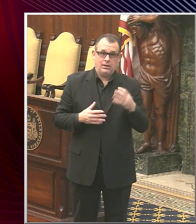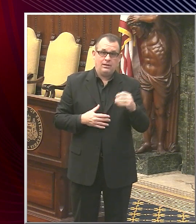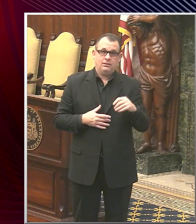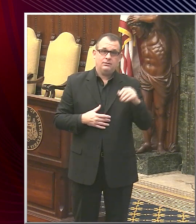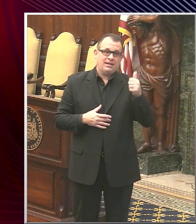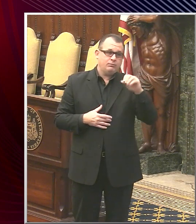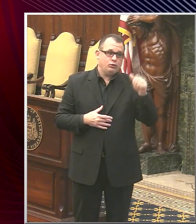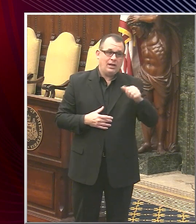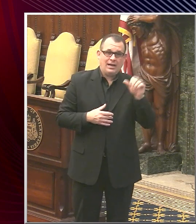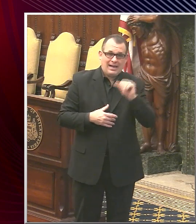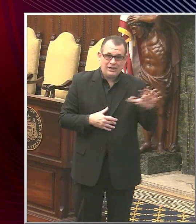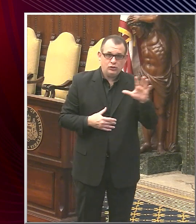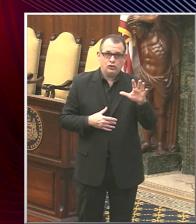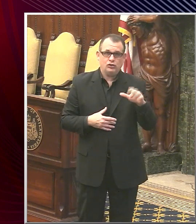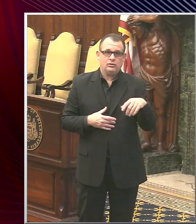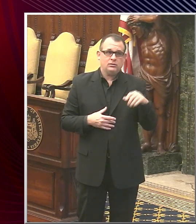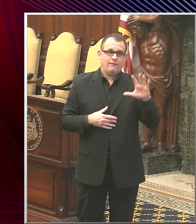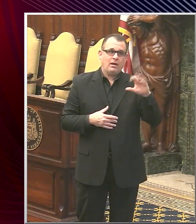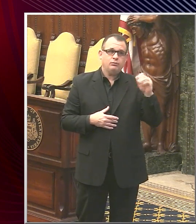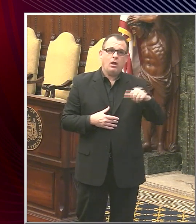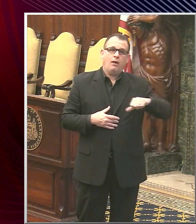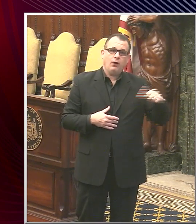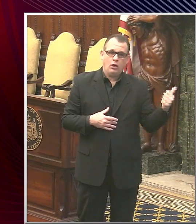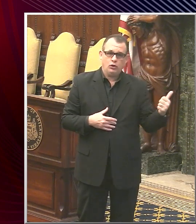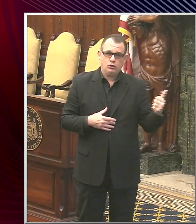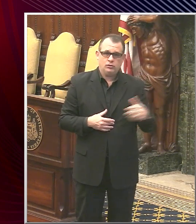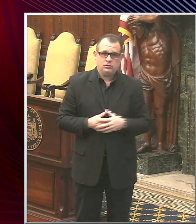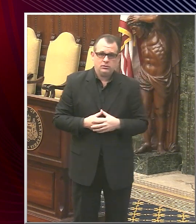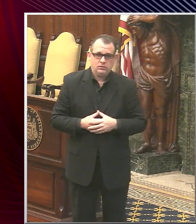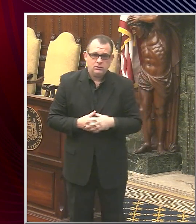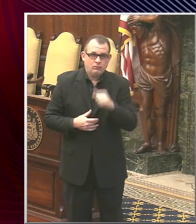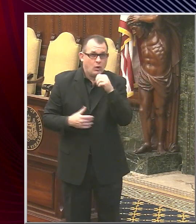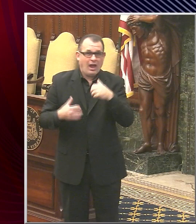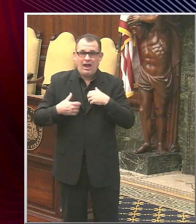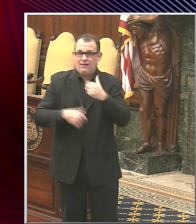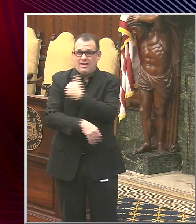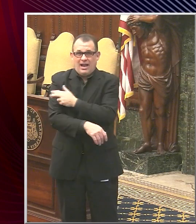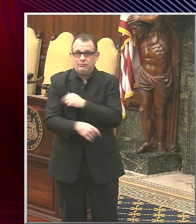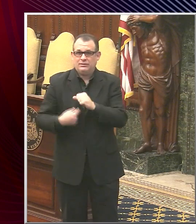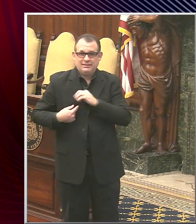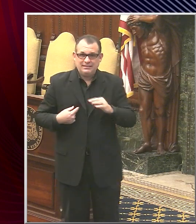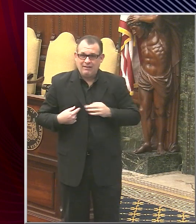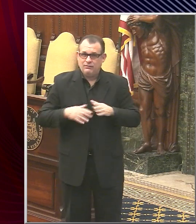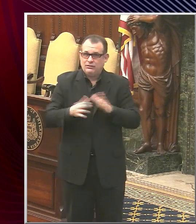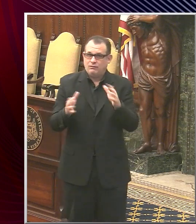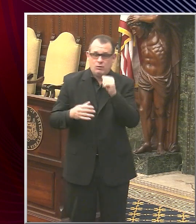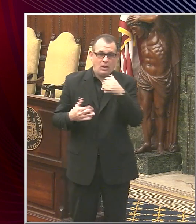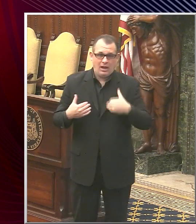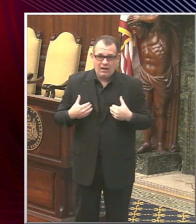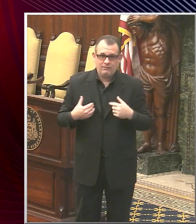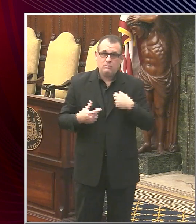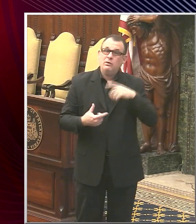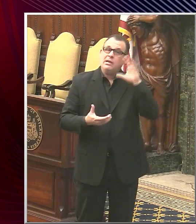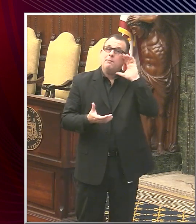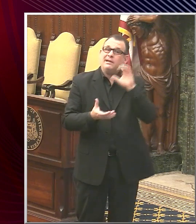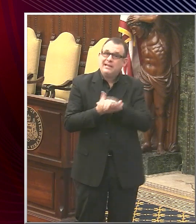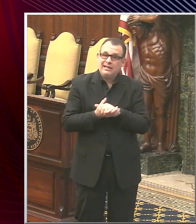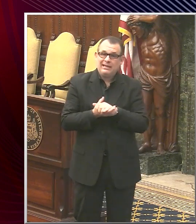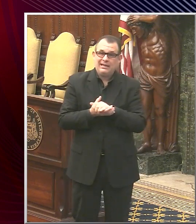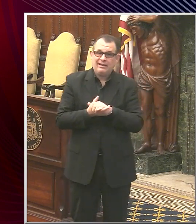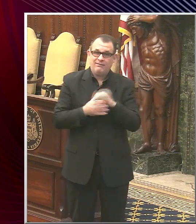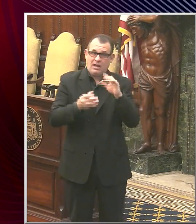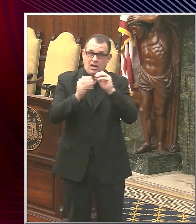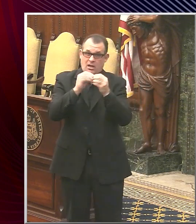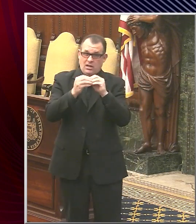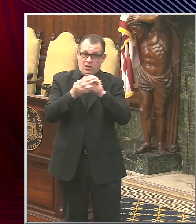10% other. Now, we don't have data on the racial breakdown of the hospital staff in general, but we believe these data reflect